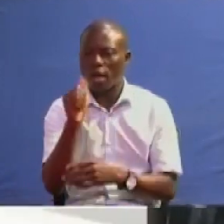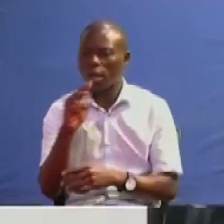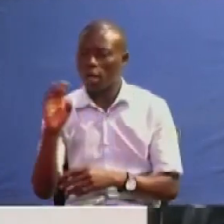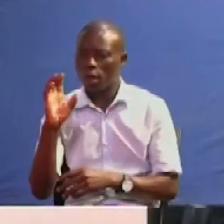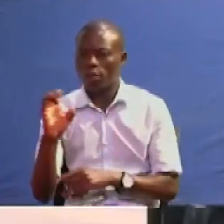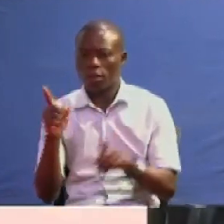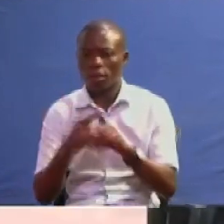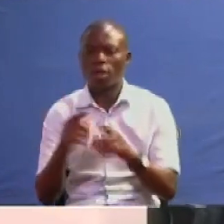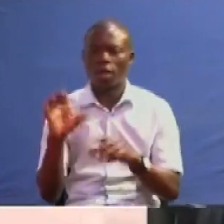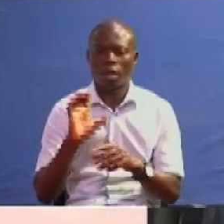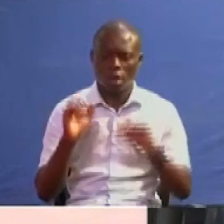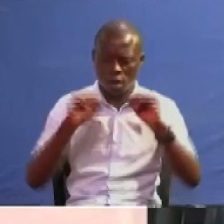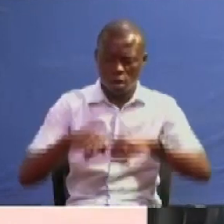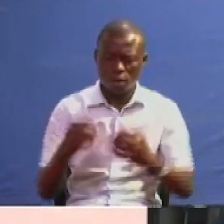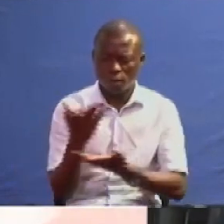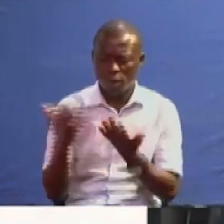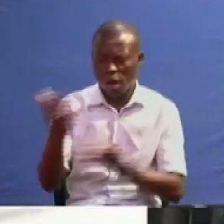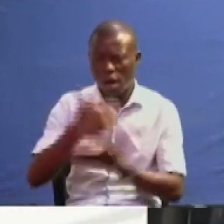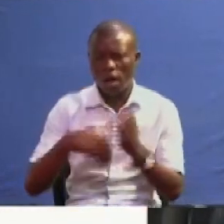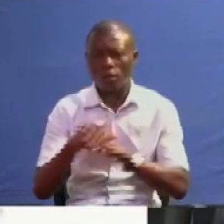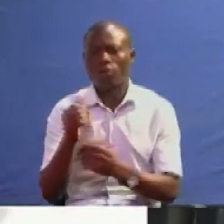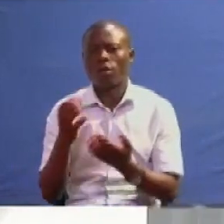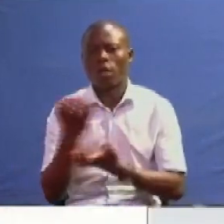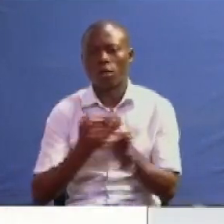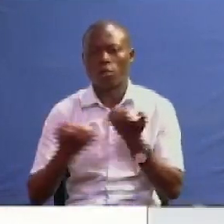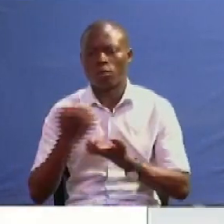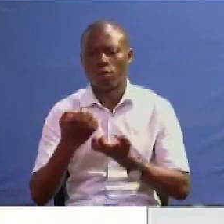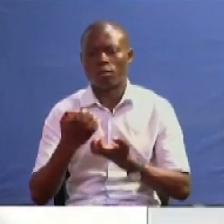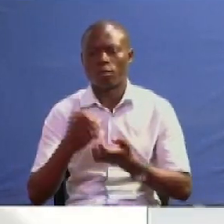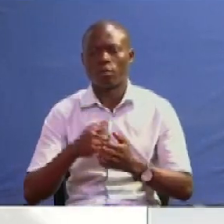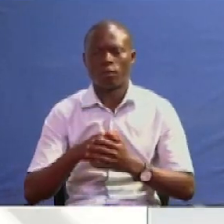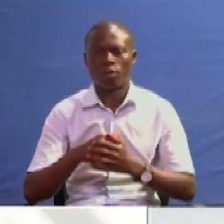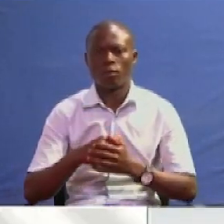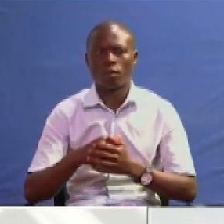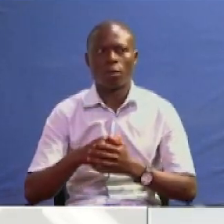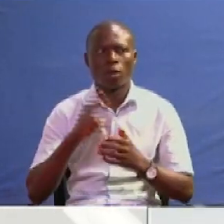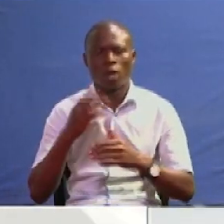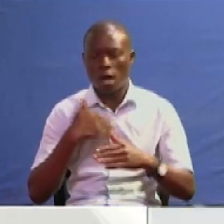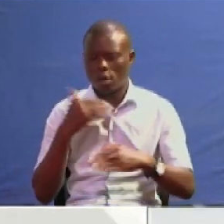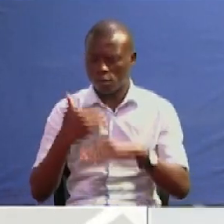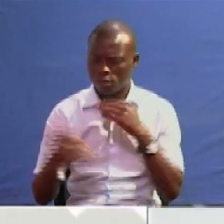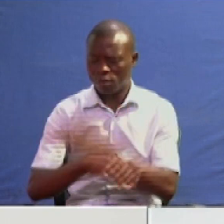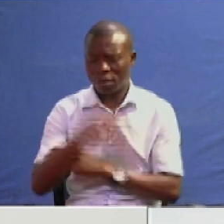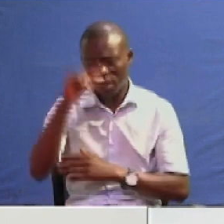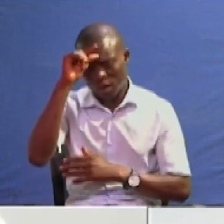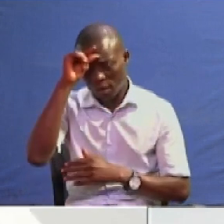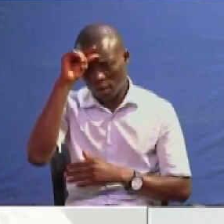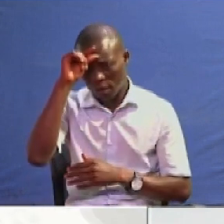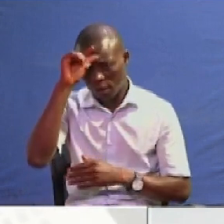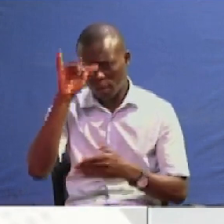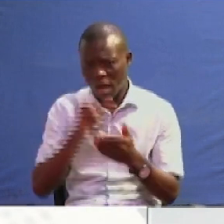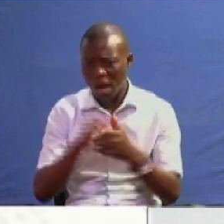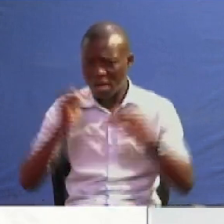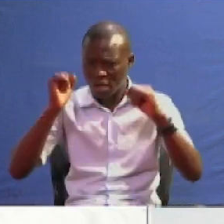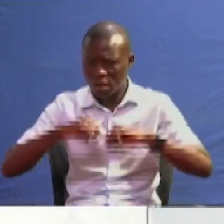in a coalition agreement to govern the nation's economy. We will build a government that is